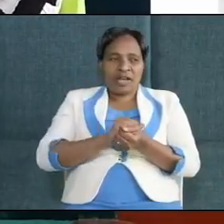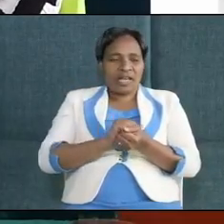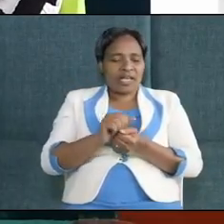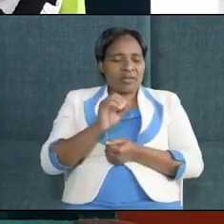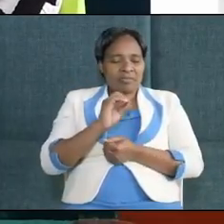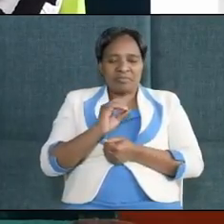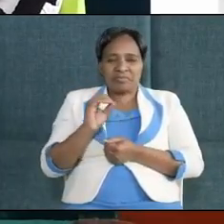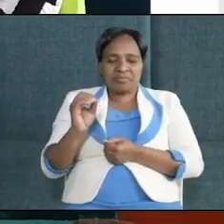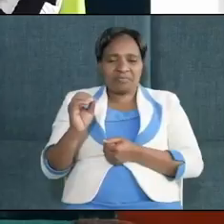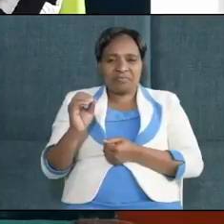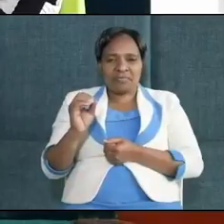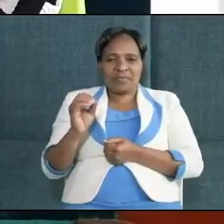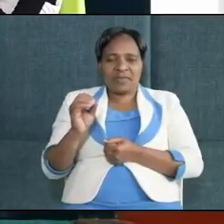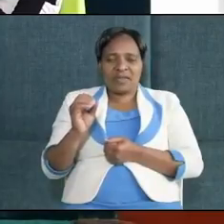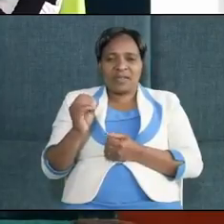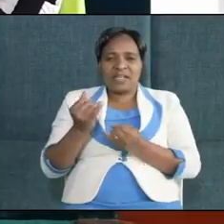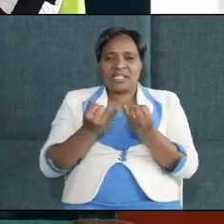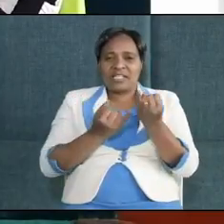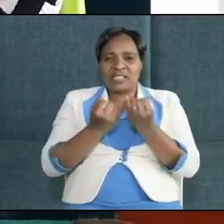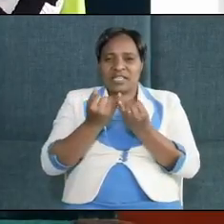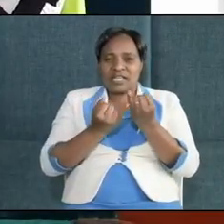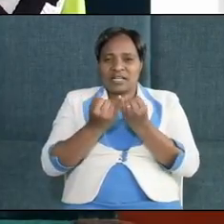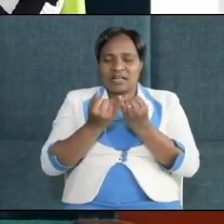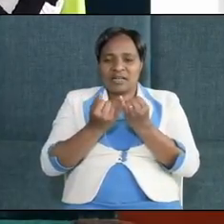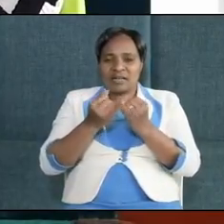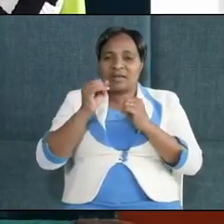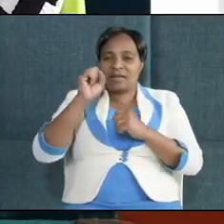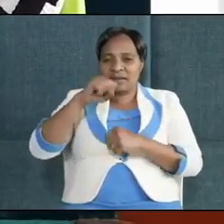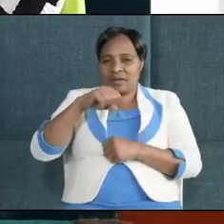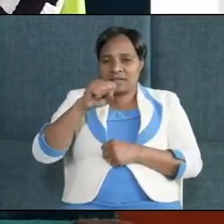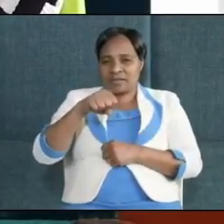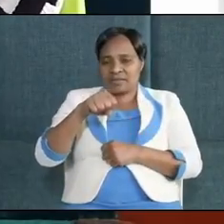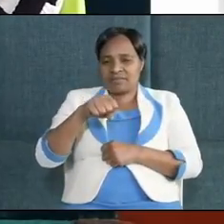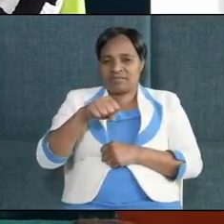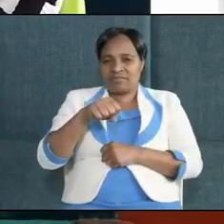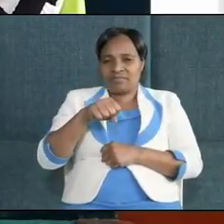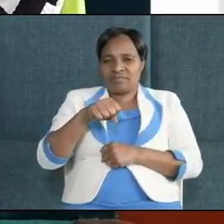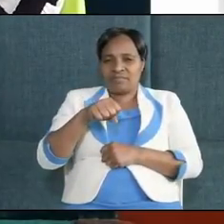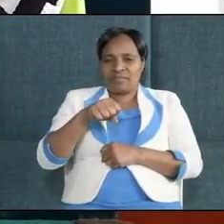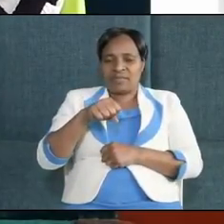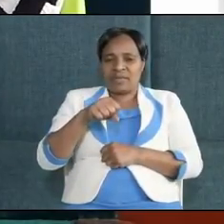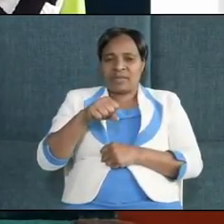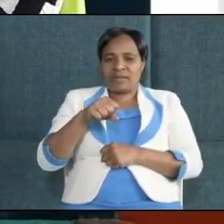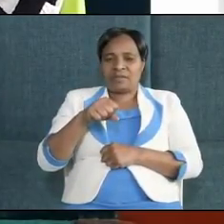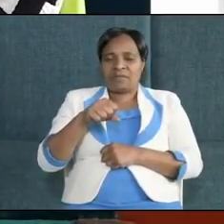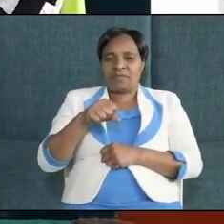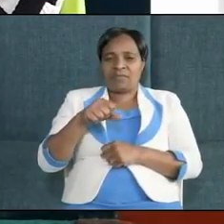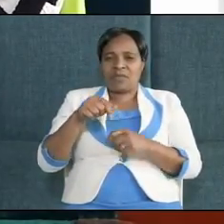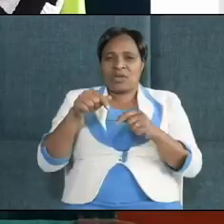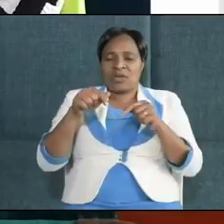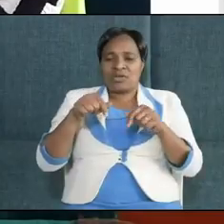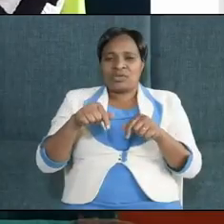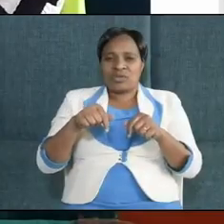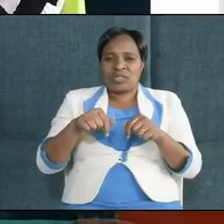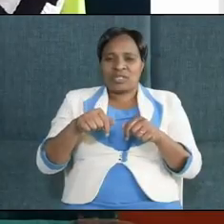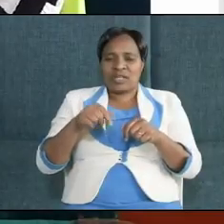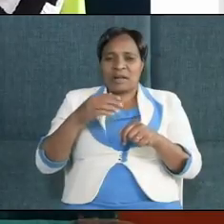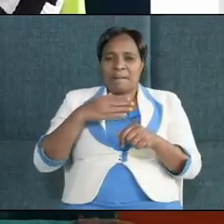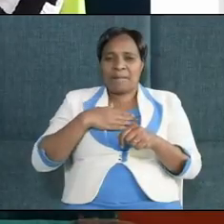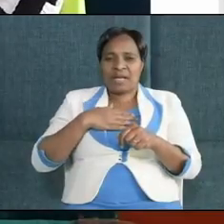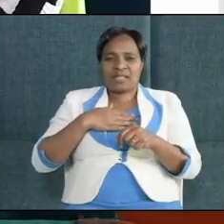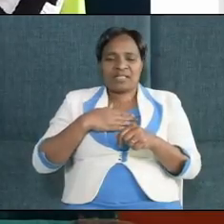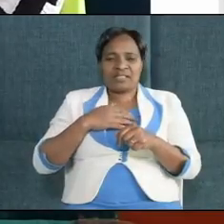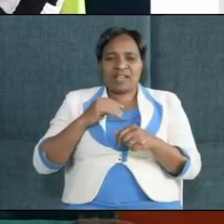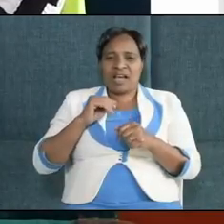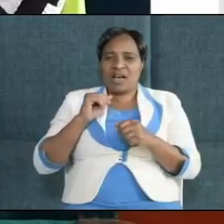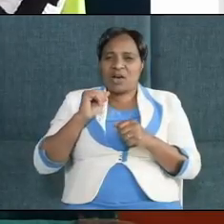Friday? And Saturday? Hooray! Today is my